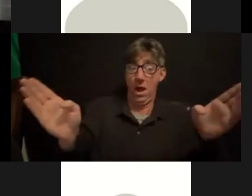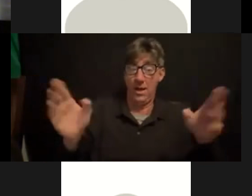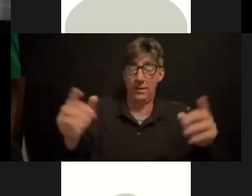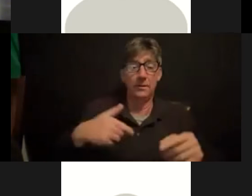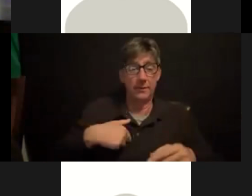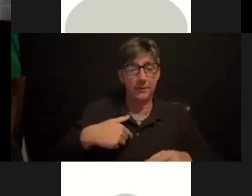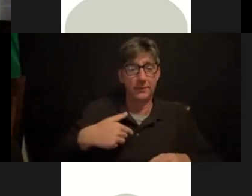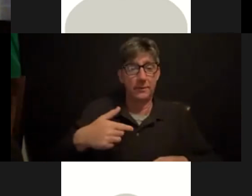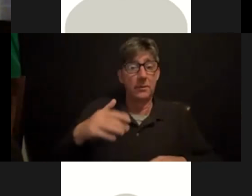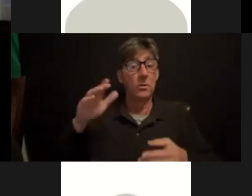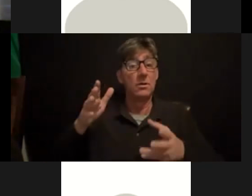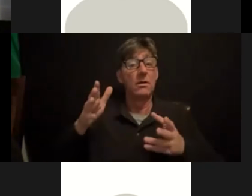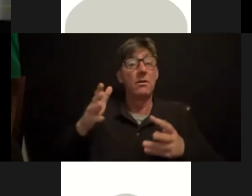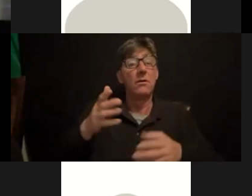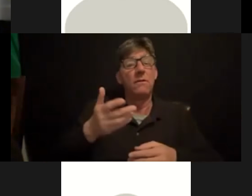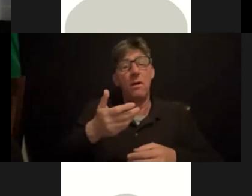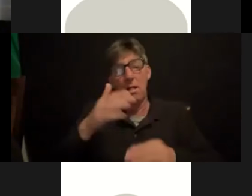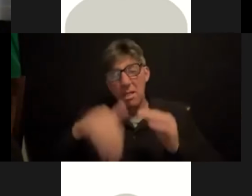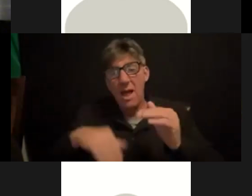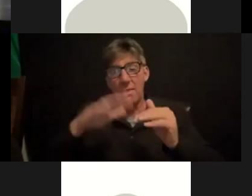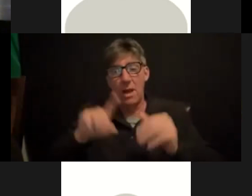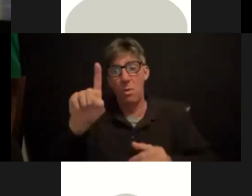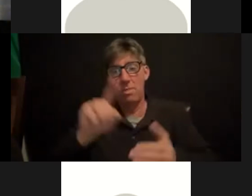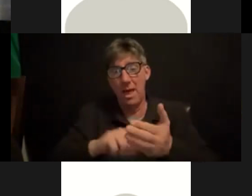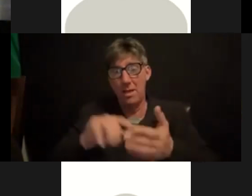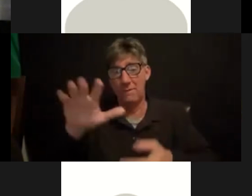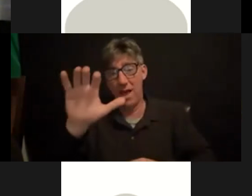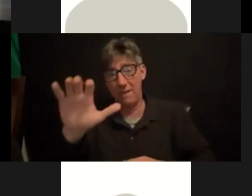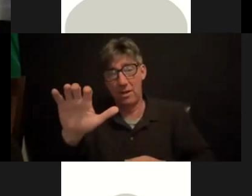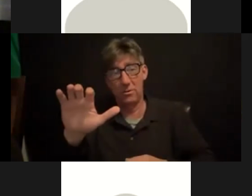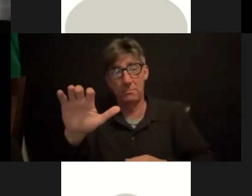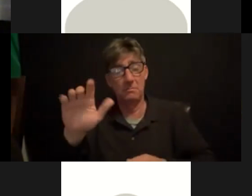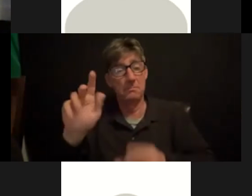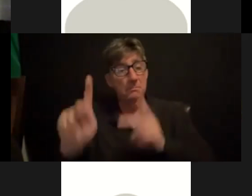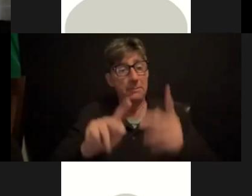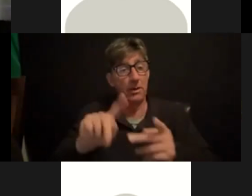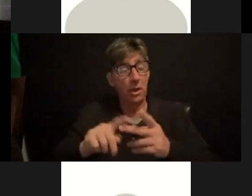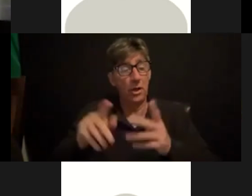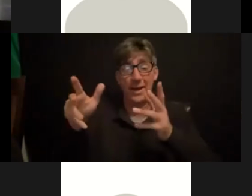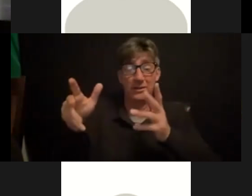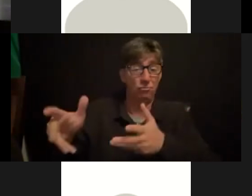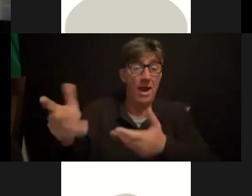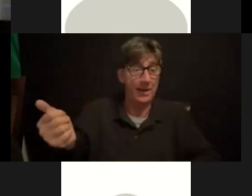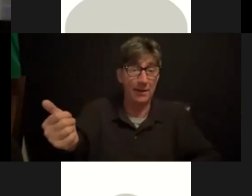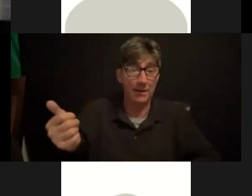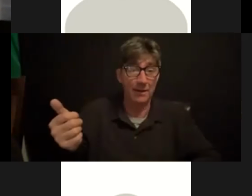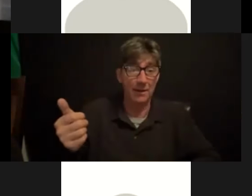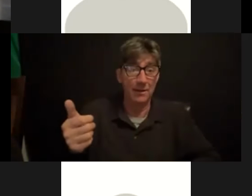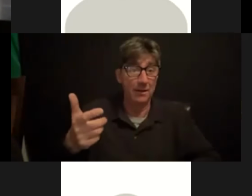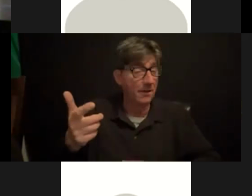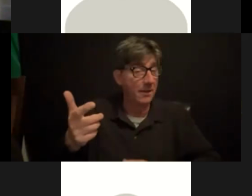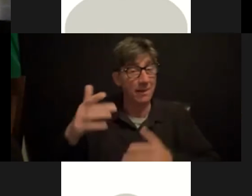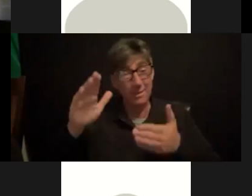fewer than 1,500 individuals, which is less than 1% of our COVID ridership. And I realize for any single one of